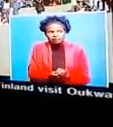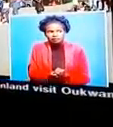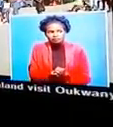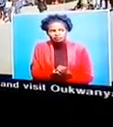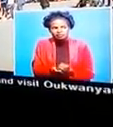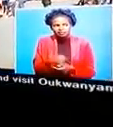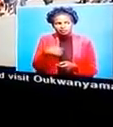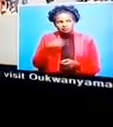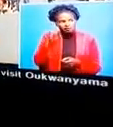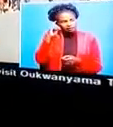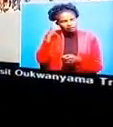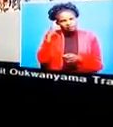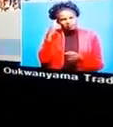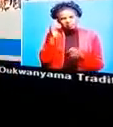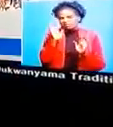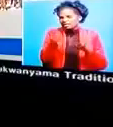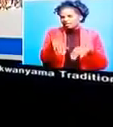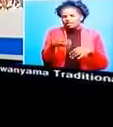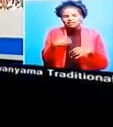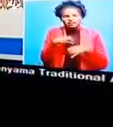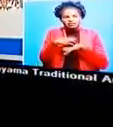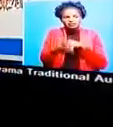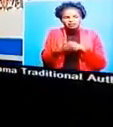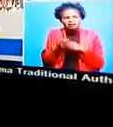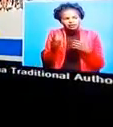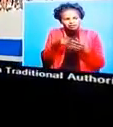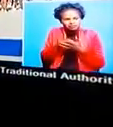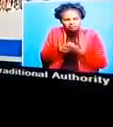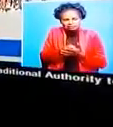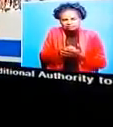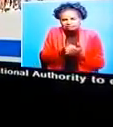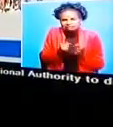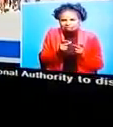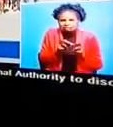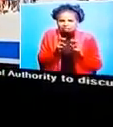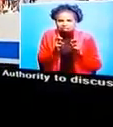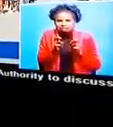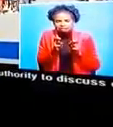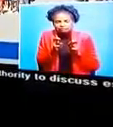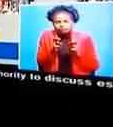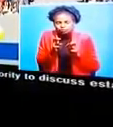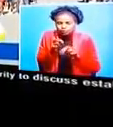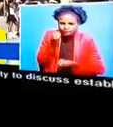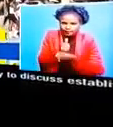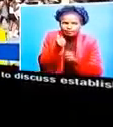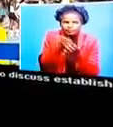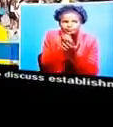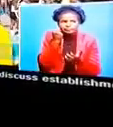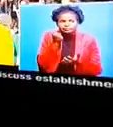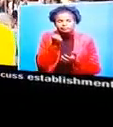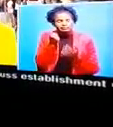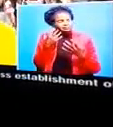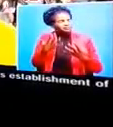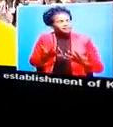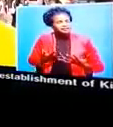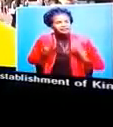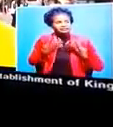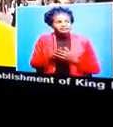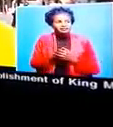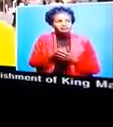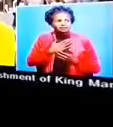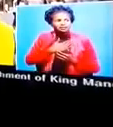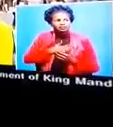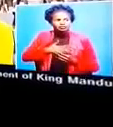game. Giving up, but we keep on fighting until the last bullet. So we did it and we are so happy. It's very disappointing,